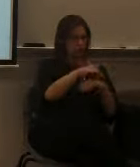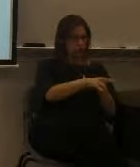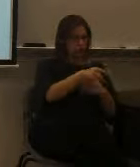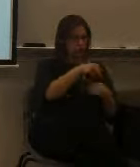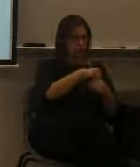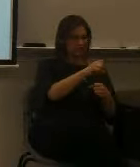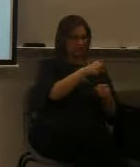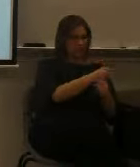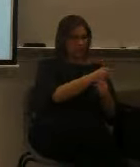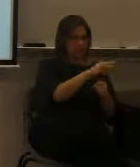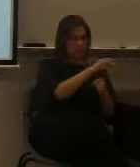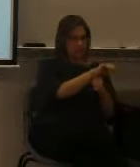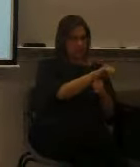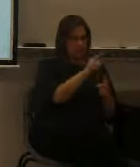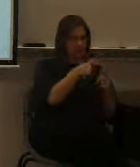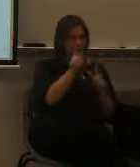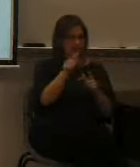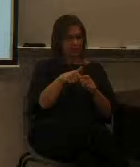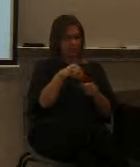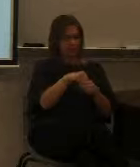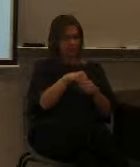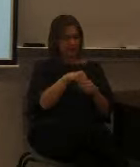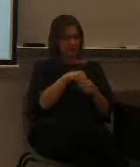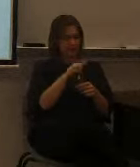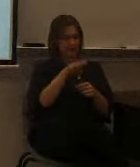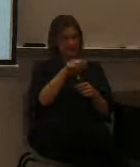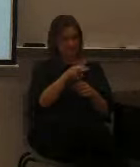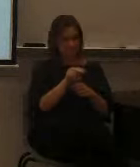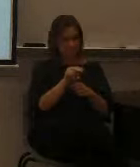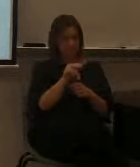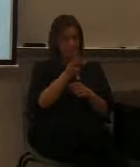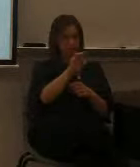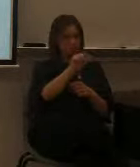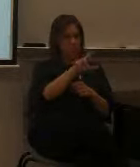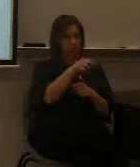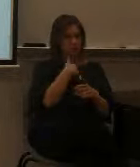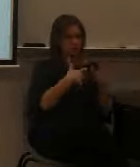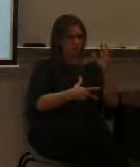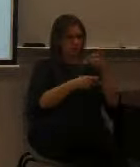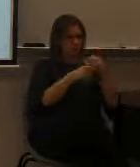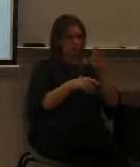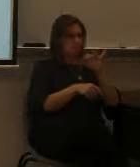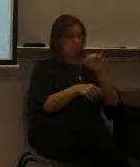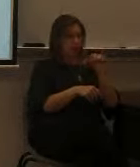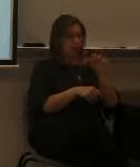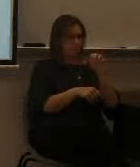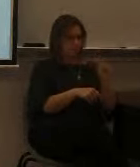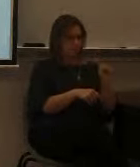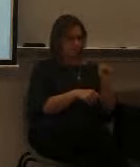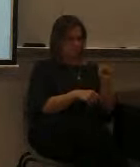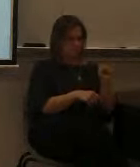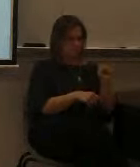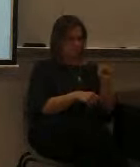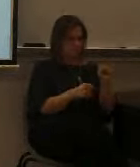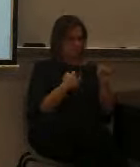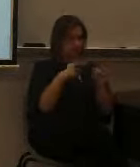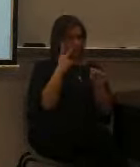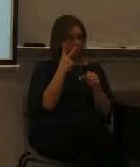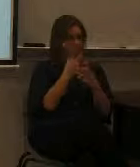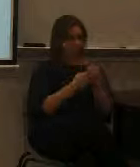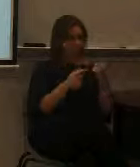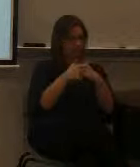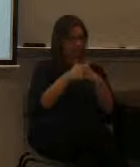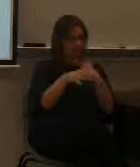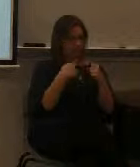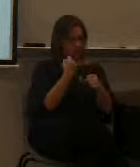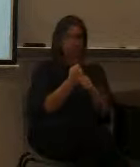early in the season in May, and then late in the season. And the bars just have the total biomass. And we see at both